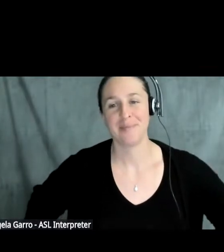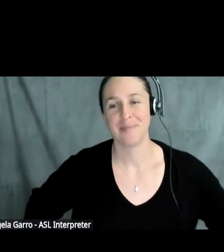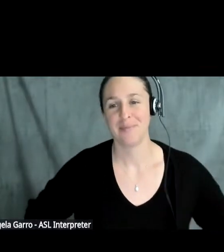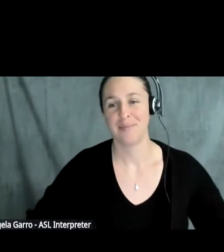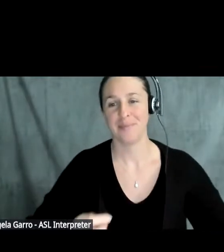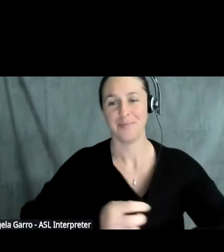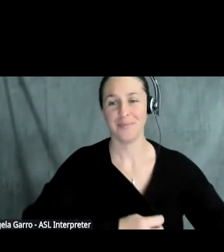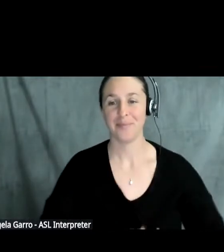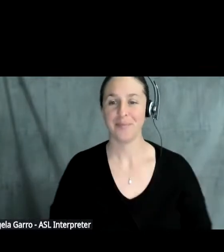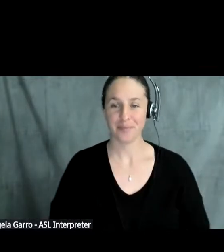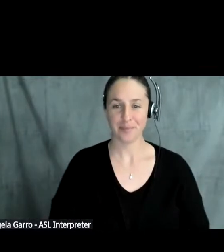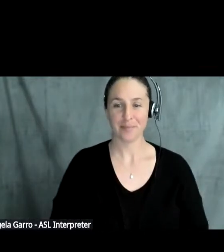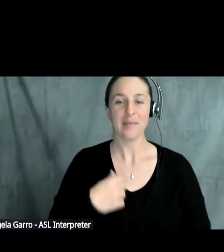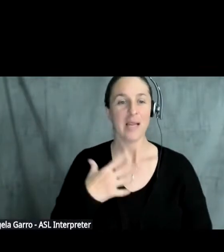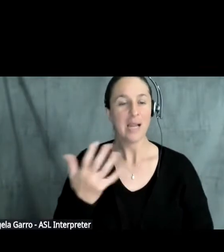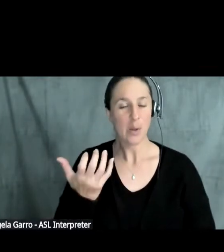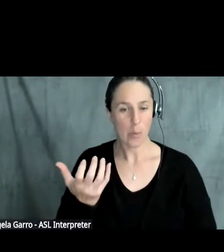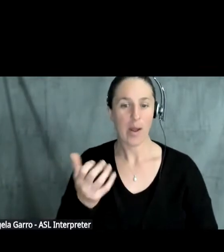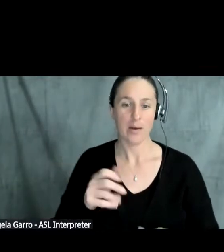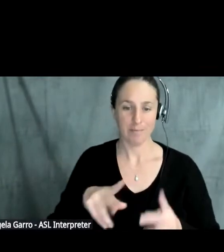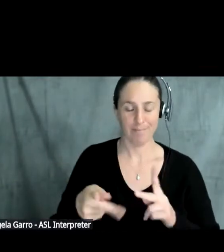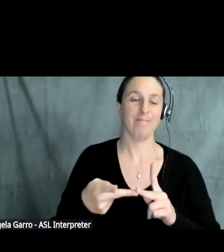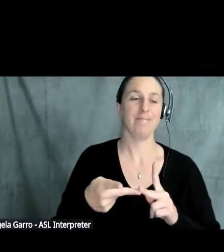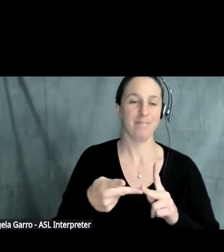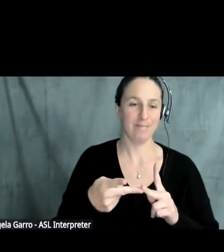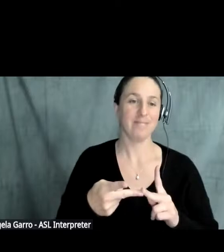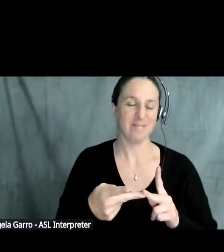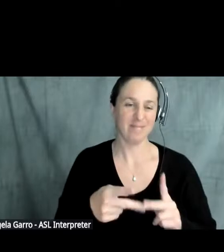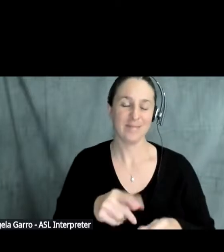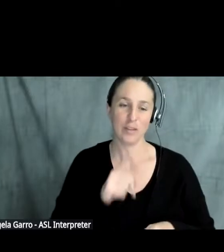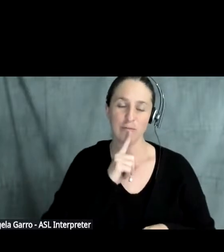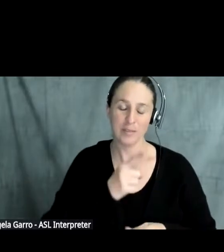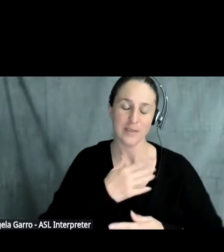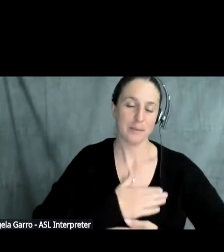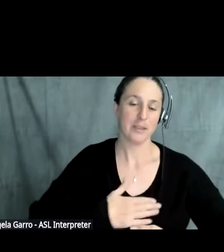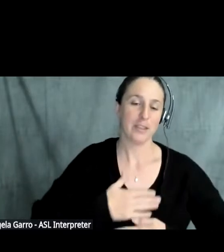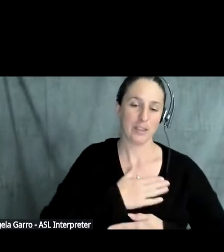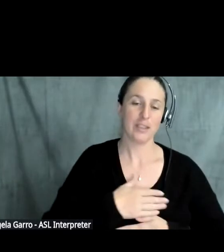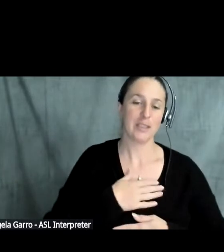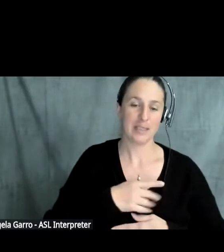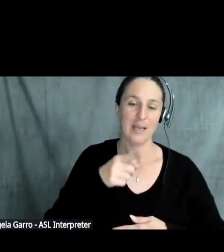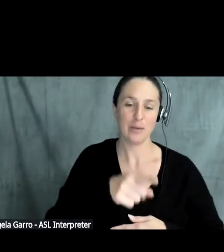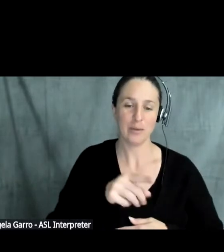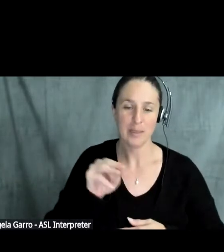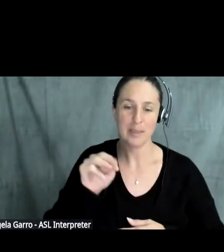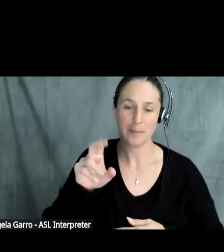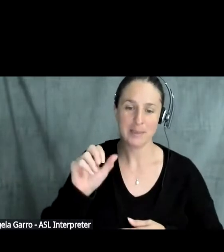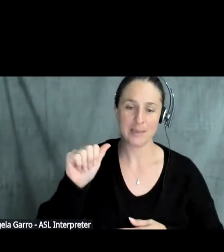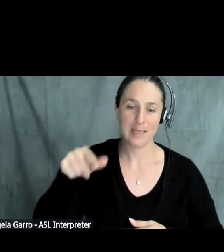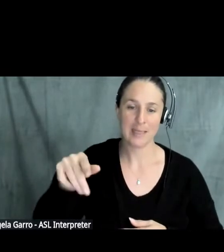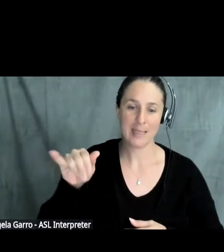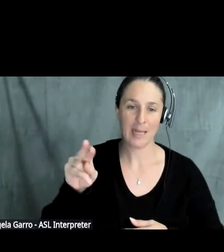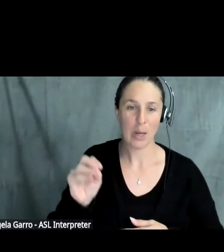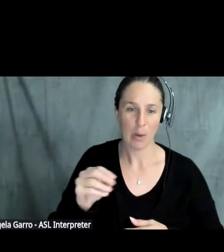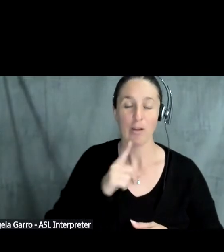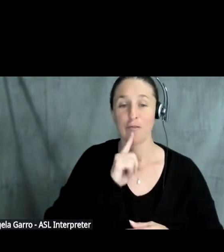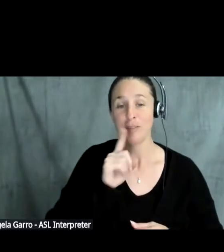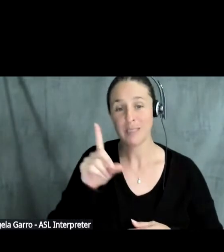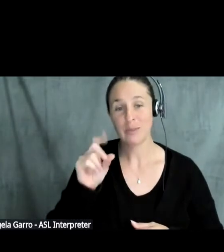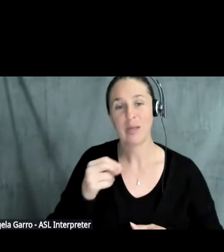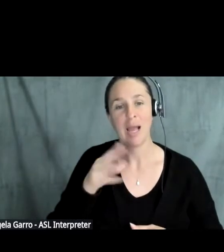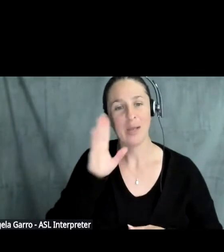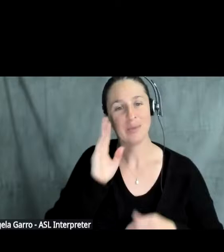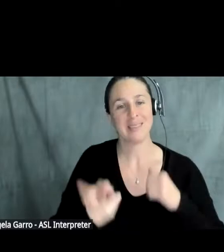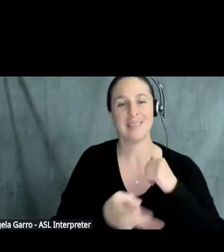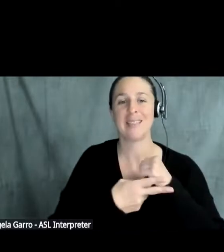I just want to second how much we appreciate Ms. Aquino, really do. And I'll save the rest of my comment